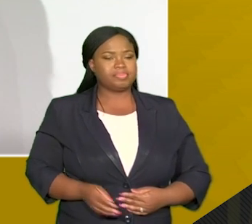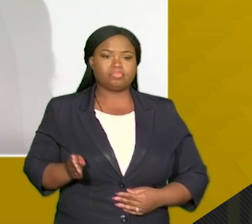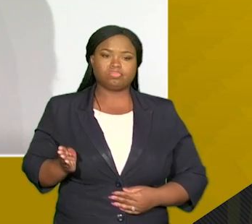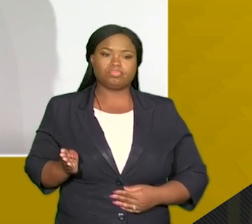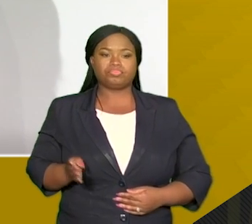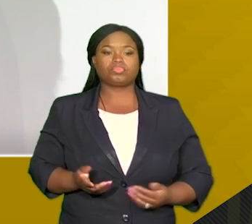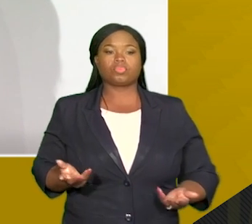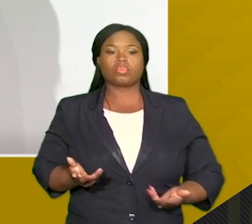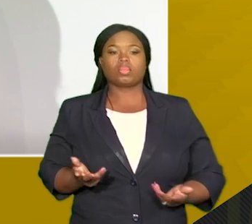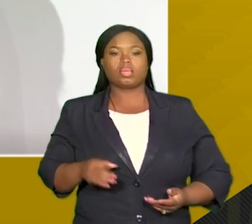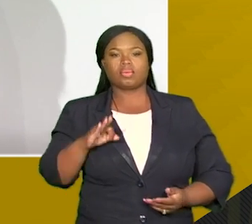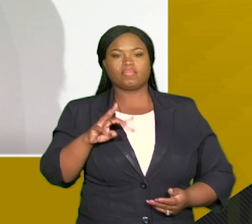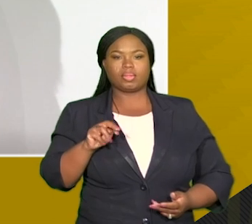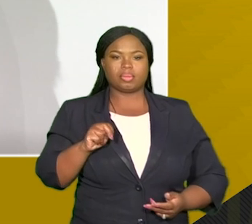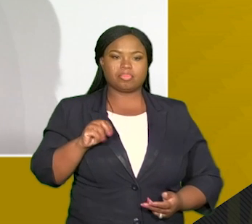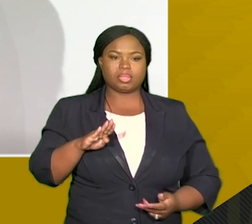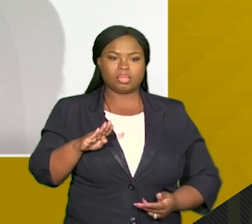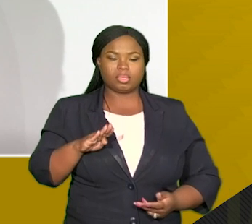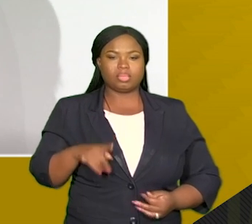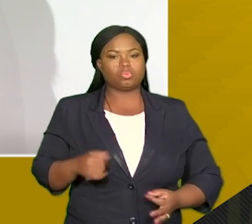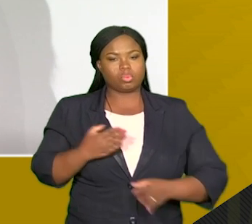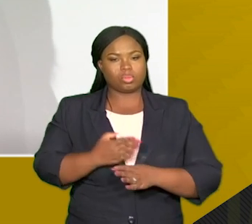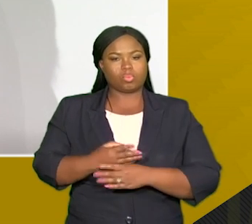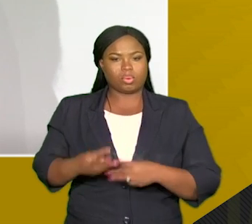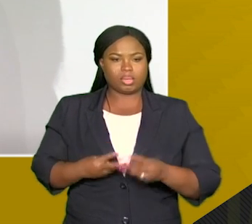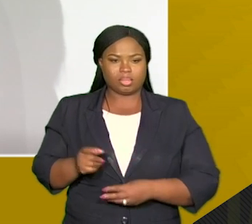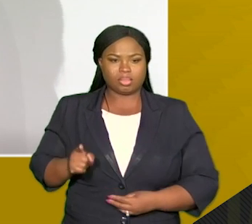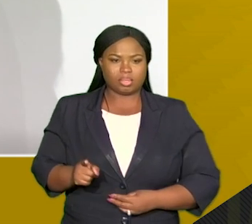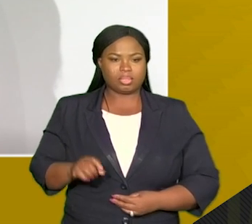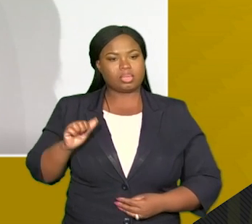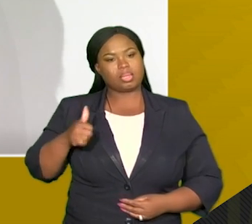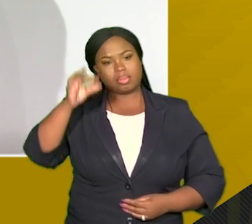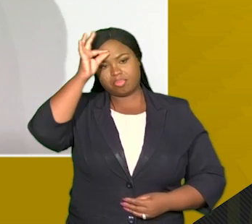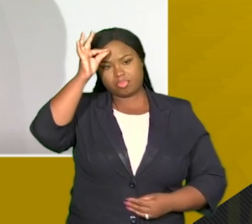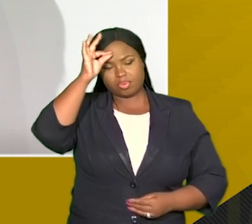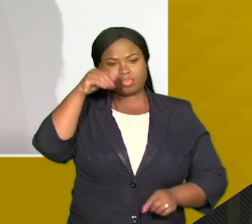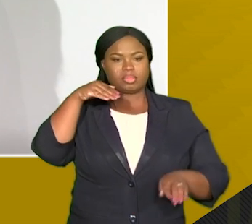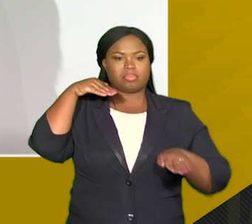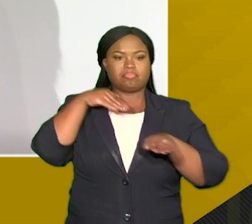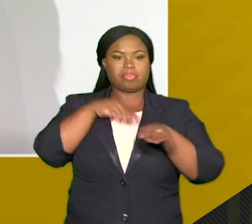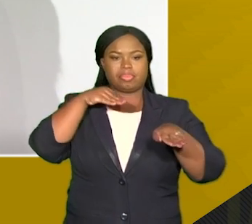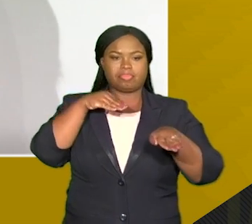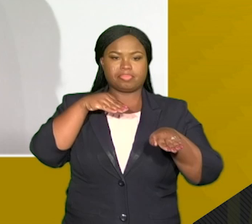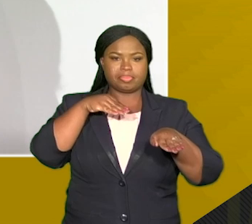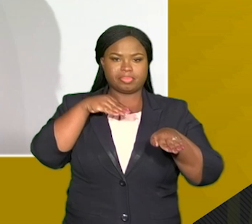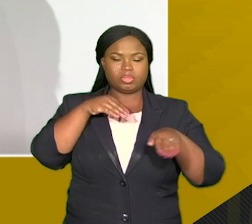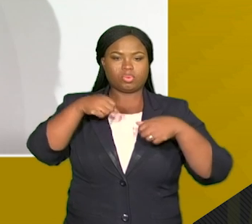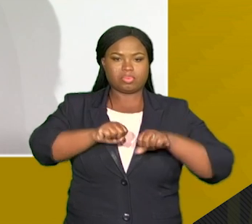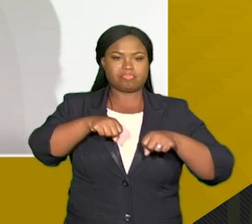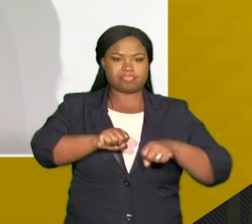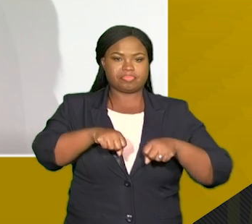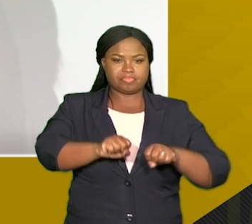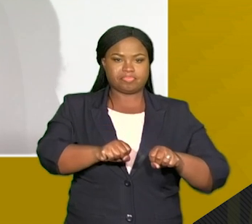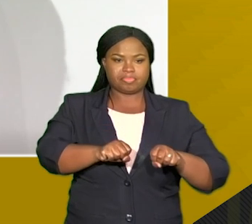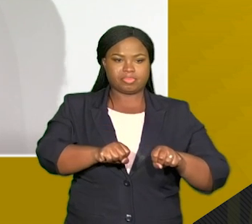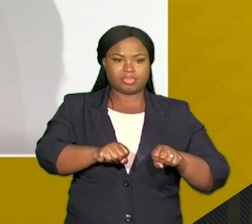go F&B on duty. So there's another cop that bumped him while he was on a quad bike.